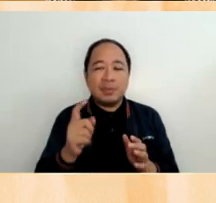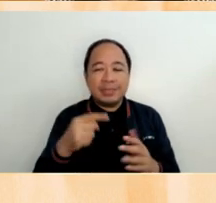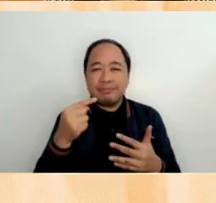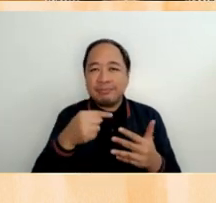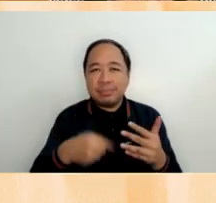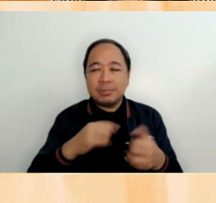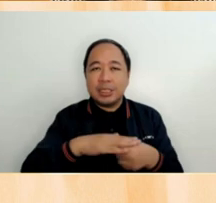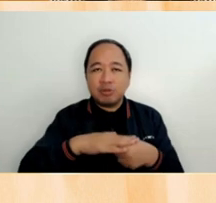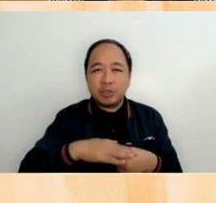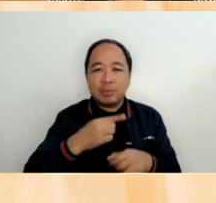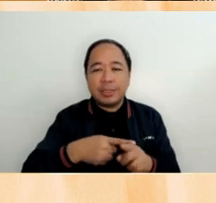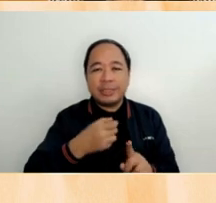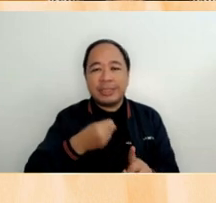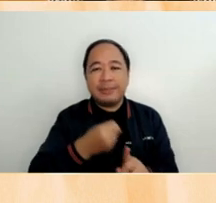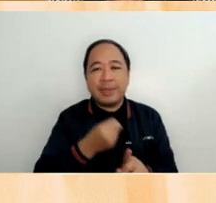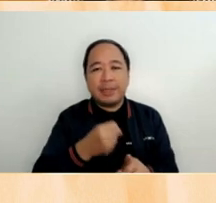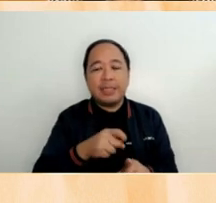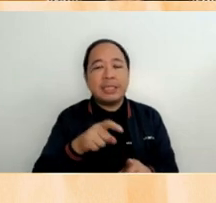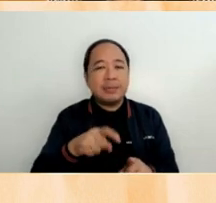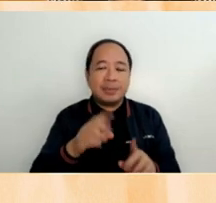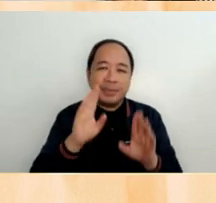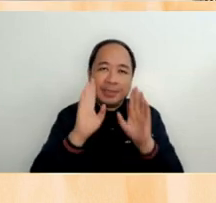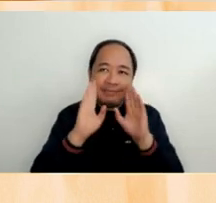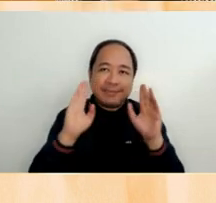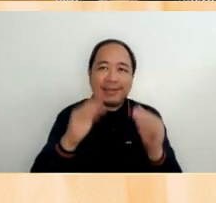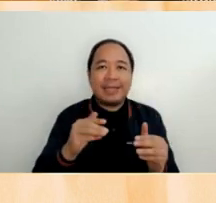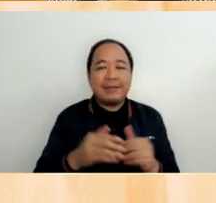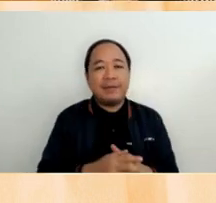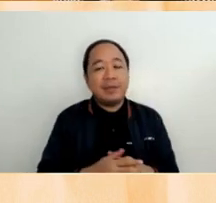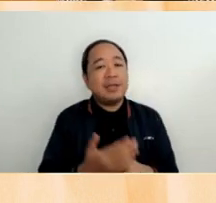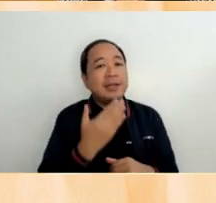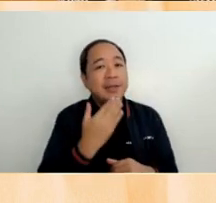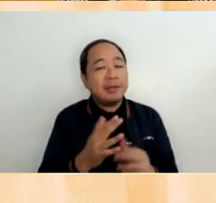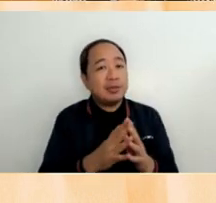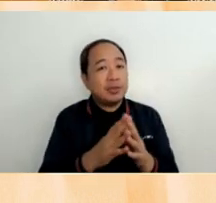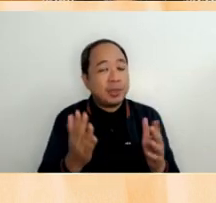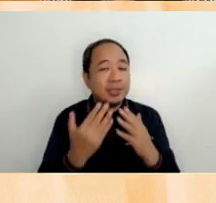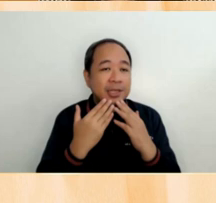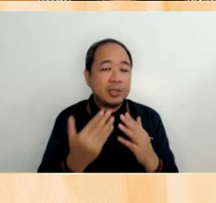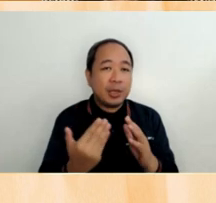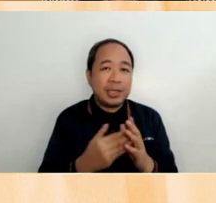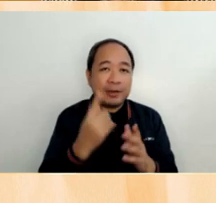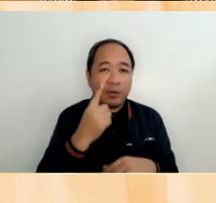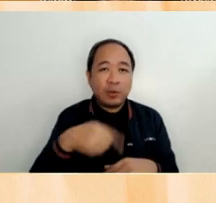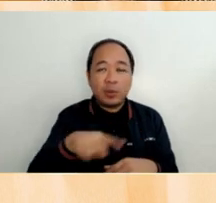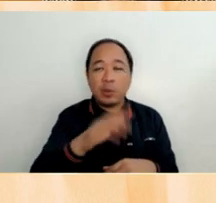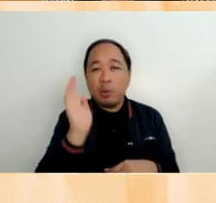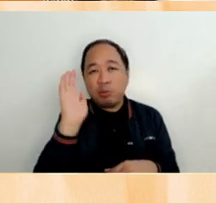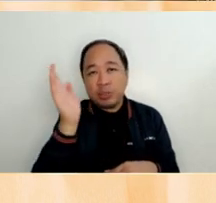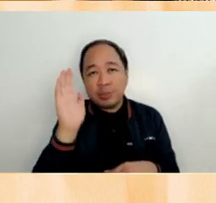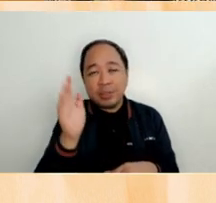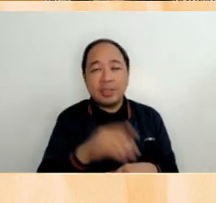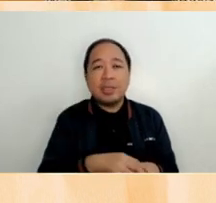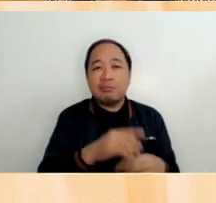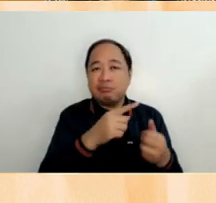the impacts. So we always have to attend to this. Thank you so much. Thank you again to our resource persons,